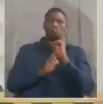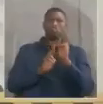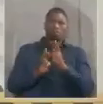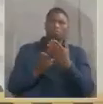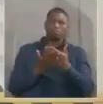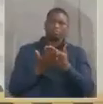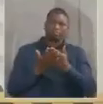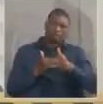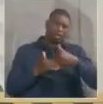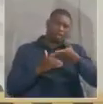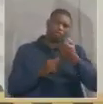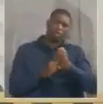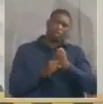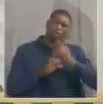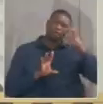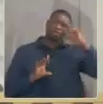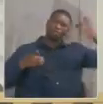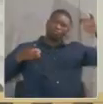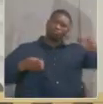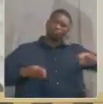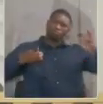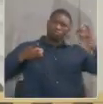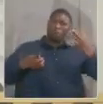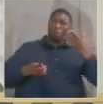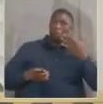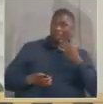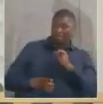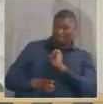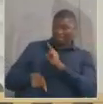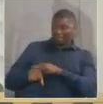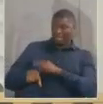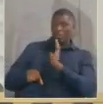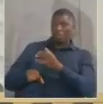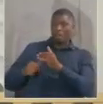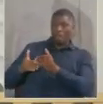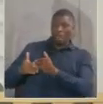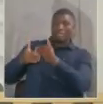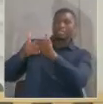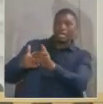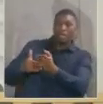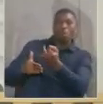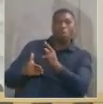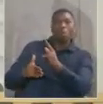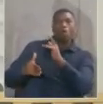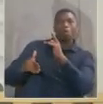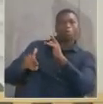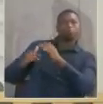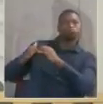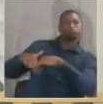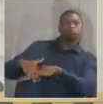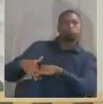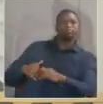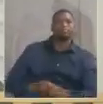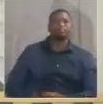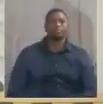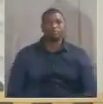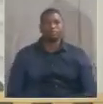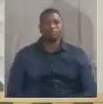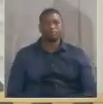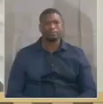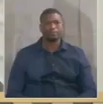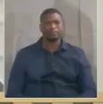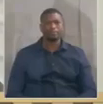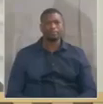an informed decision in terms of extending the project or not. Thank